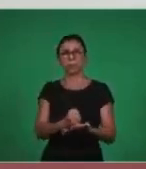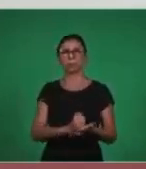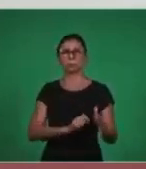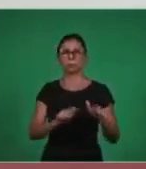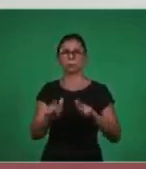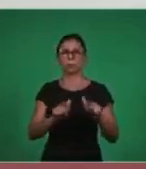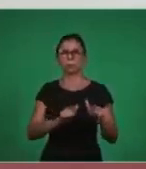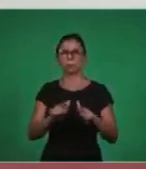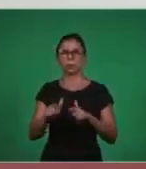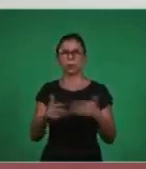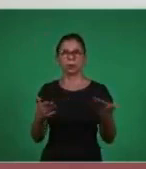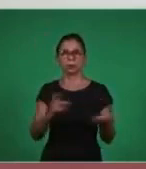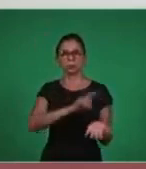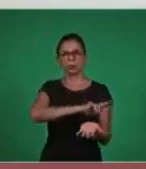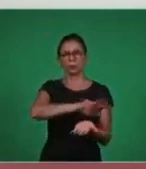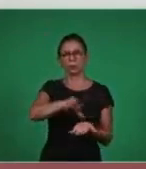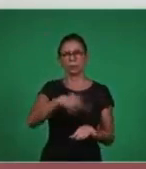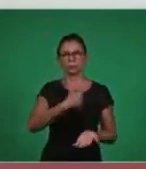give